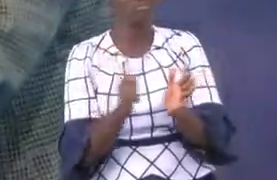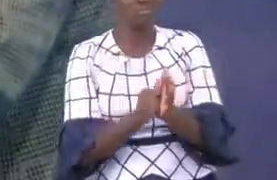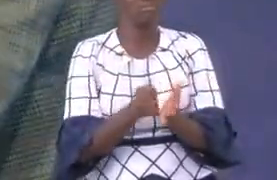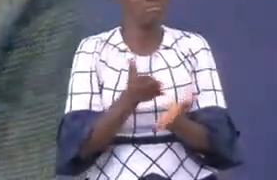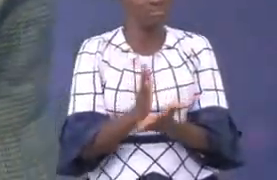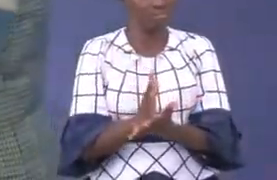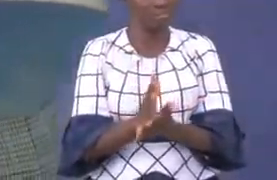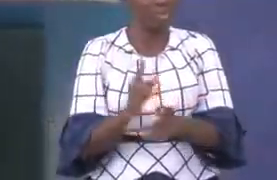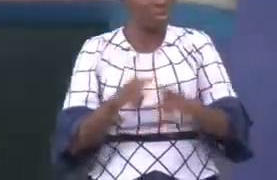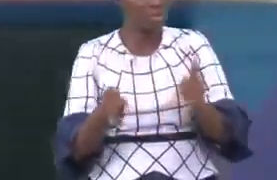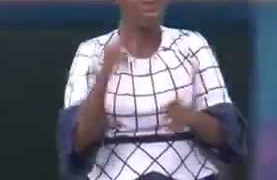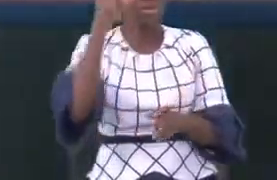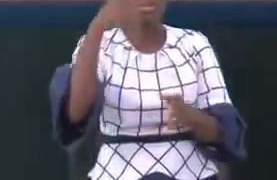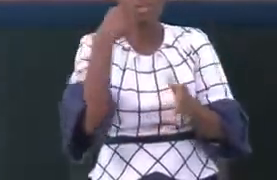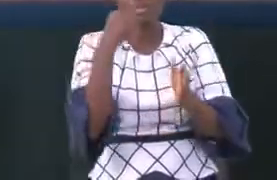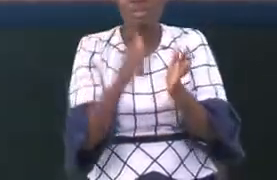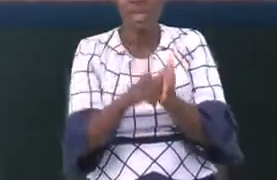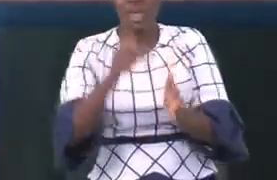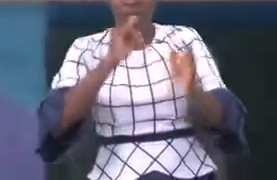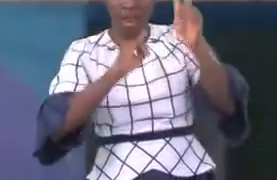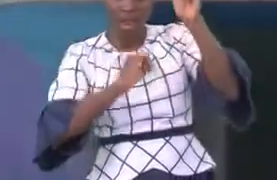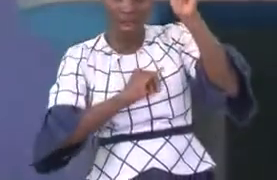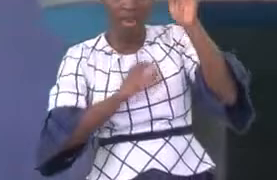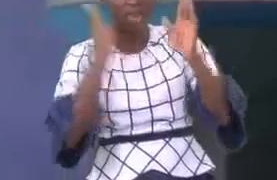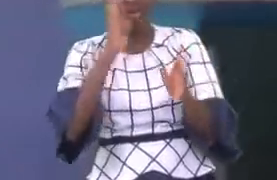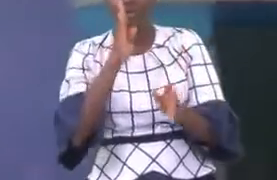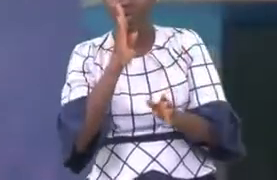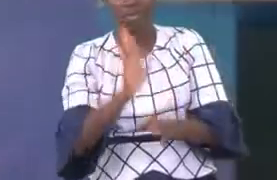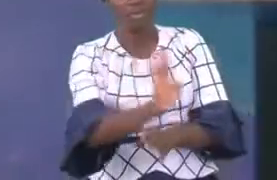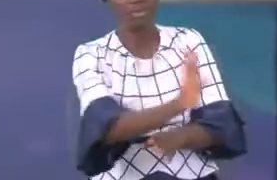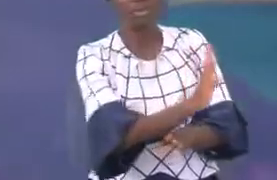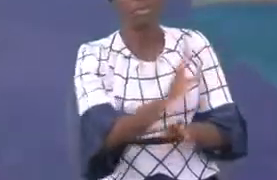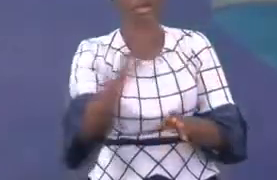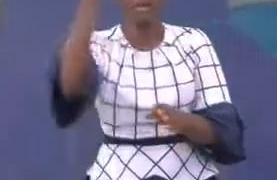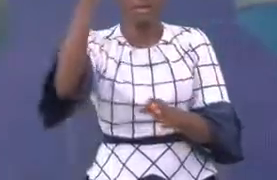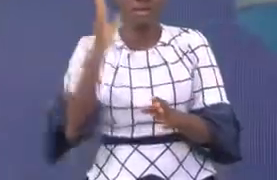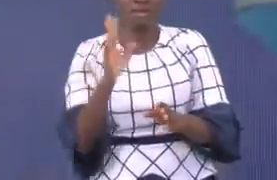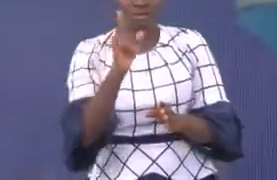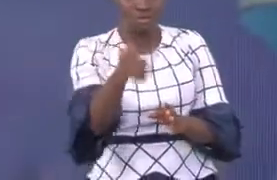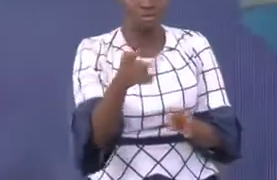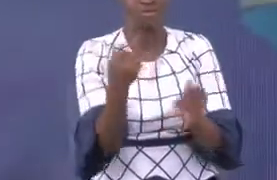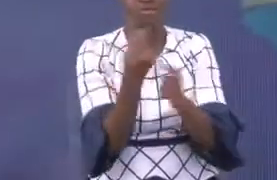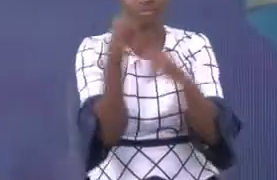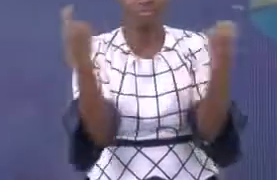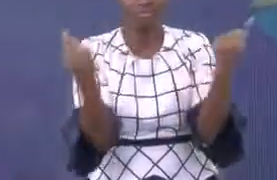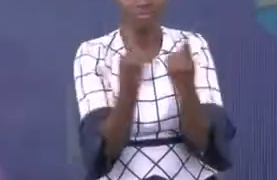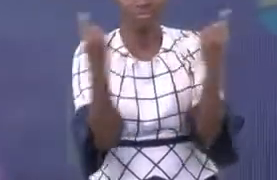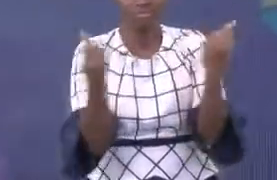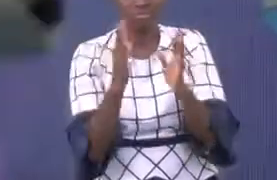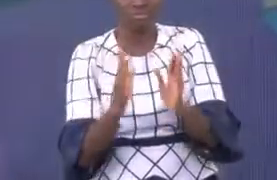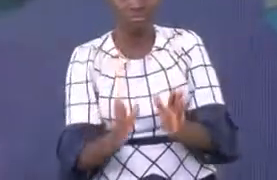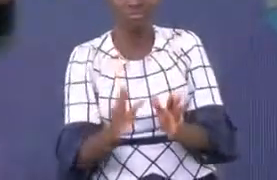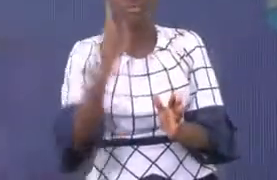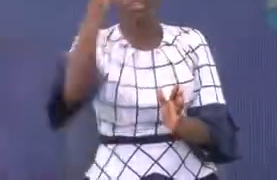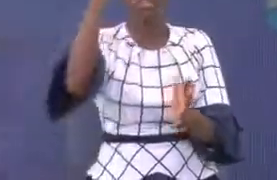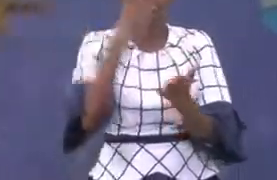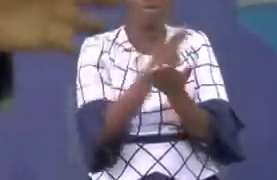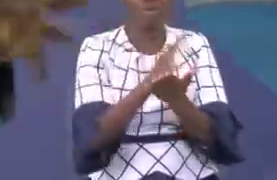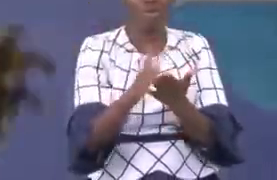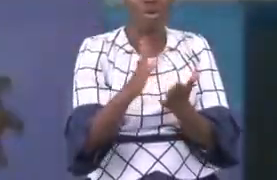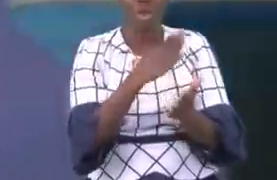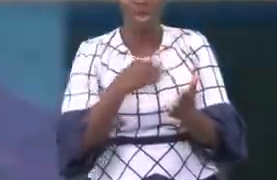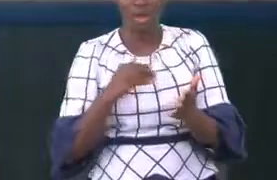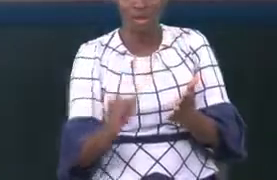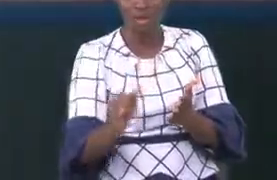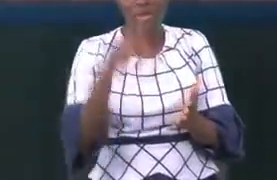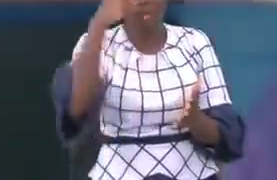sinner. He is holy. And yet, he's going to forgive you. And when he forgives you, he'll set you free. And